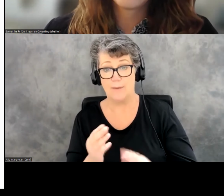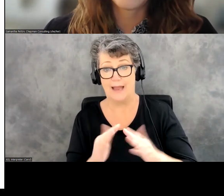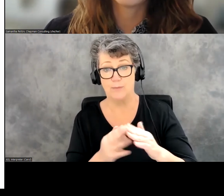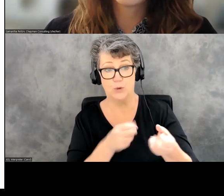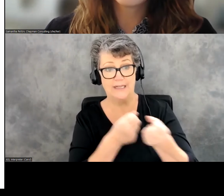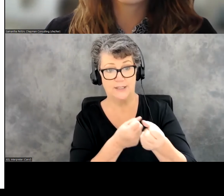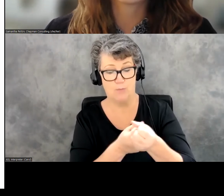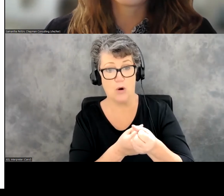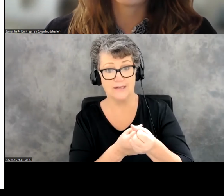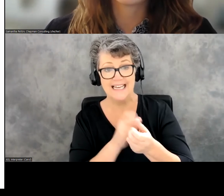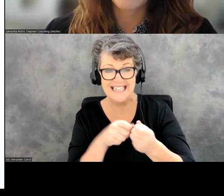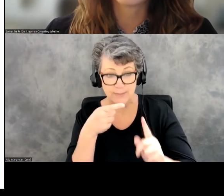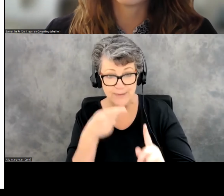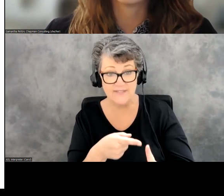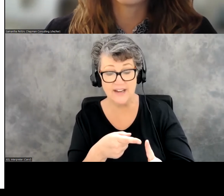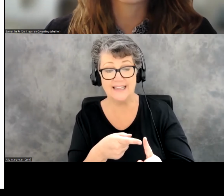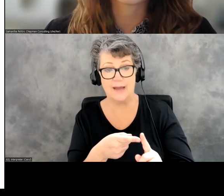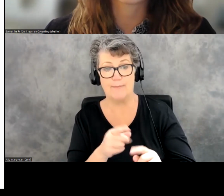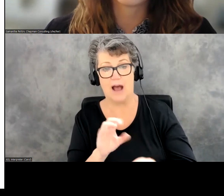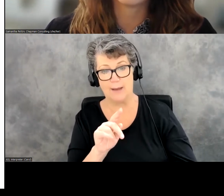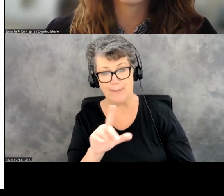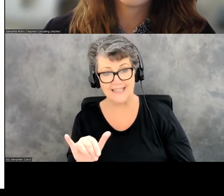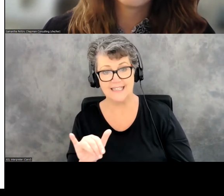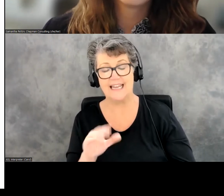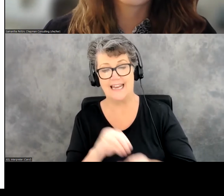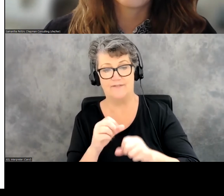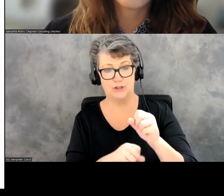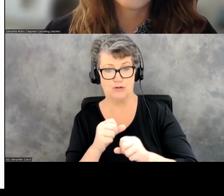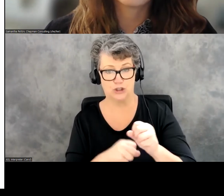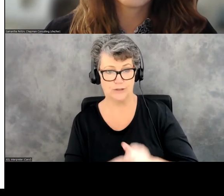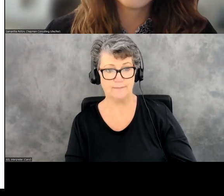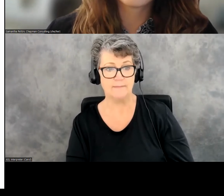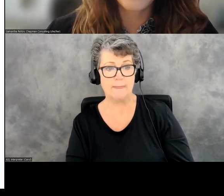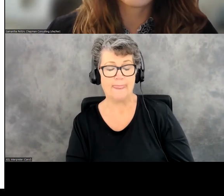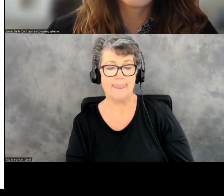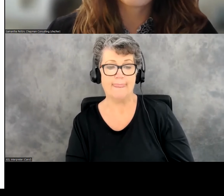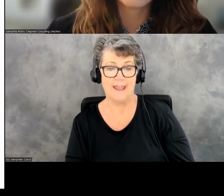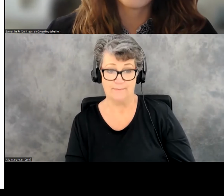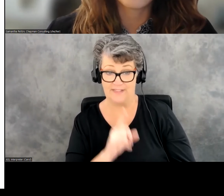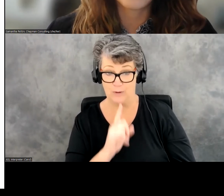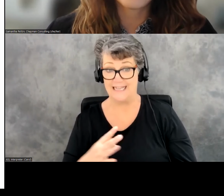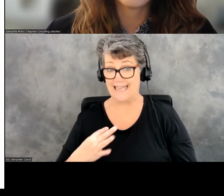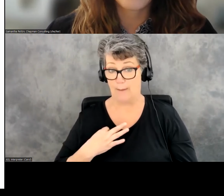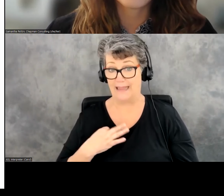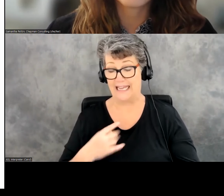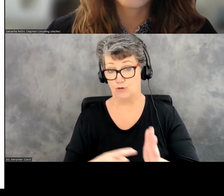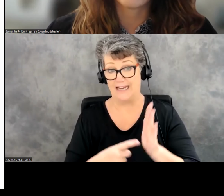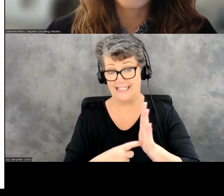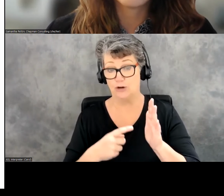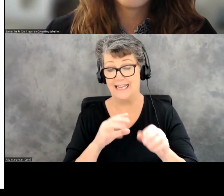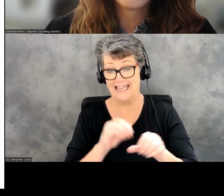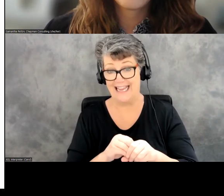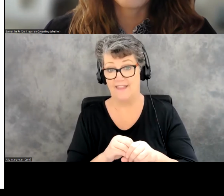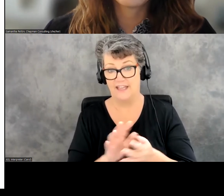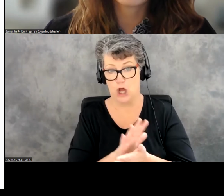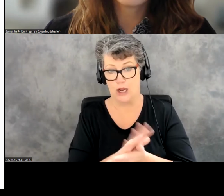supports, specifically around capacity and infrastructure needs. So there is applicant criteria in the guidance